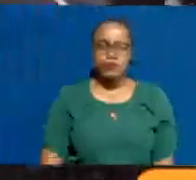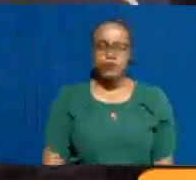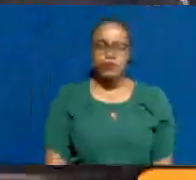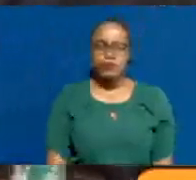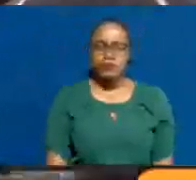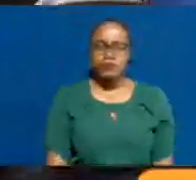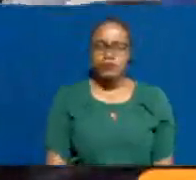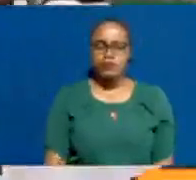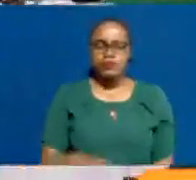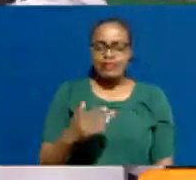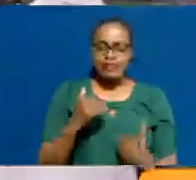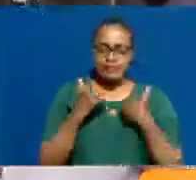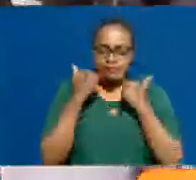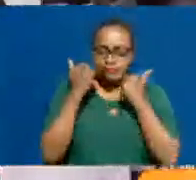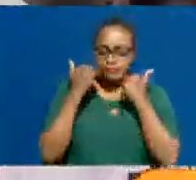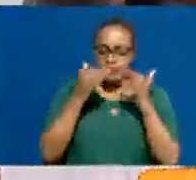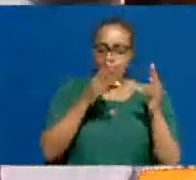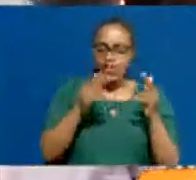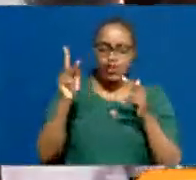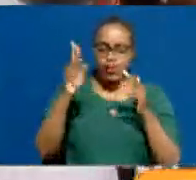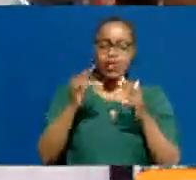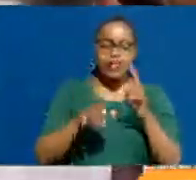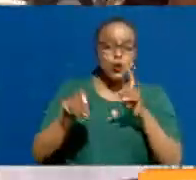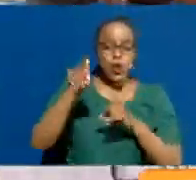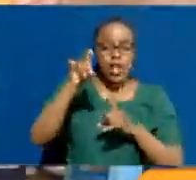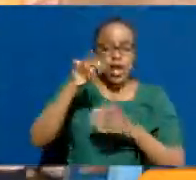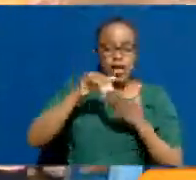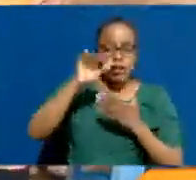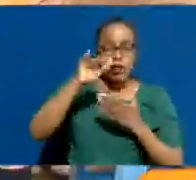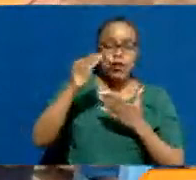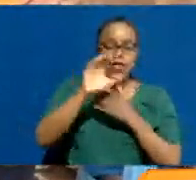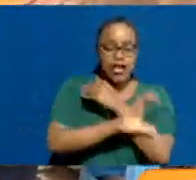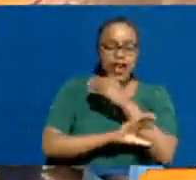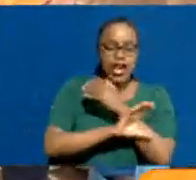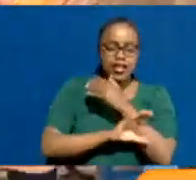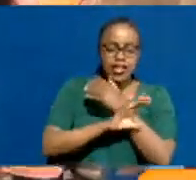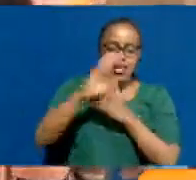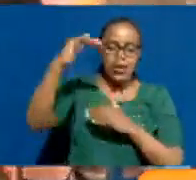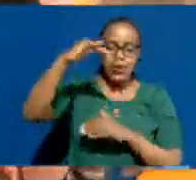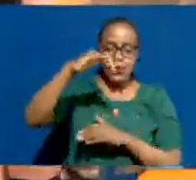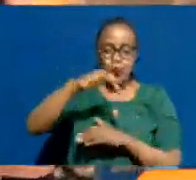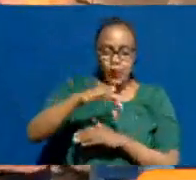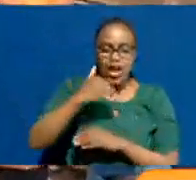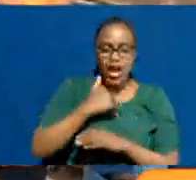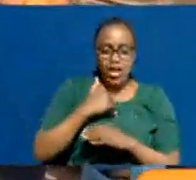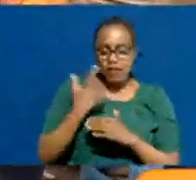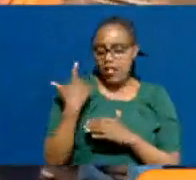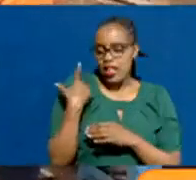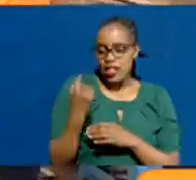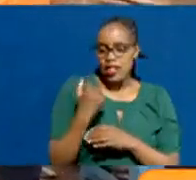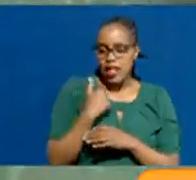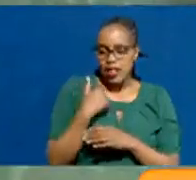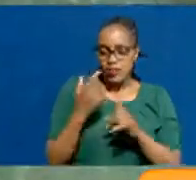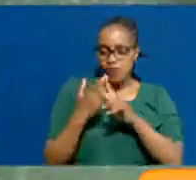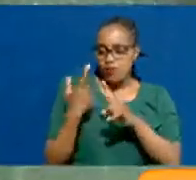The pressure on the common mwananchi is expected to increase even further, with the country's inflation hitting an all-time high in recent years. According